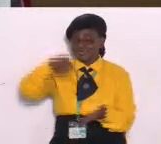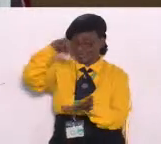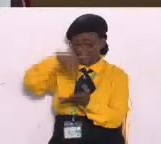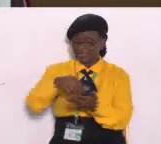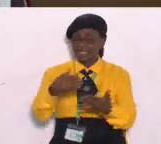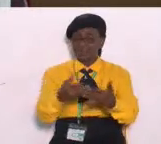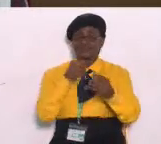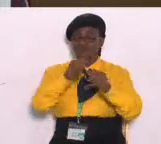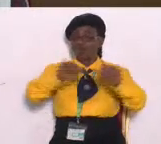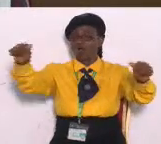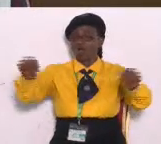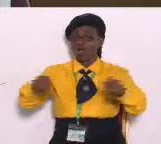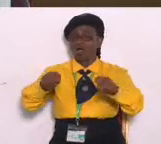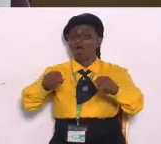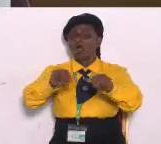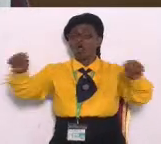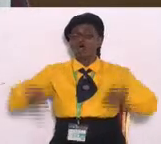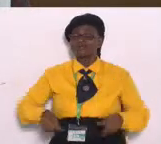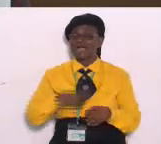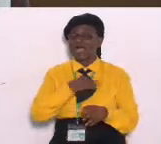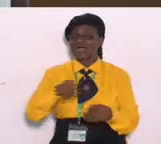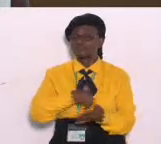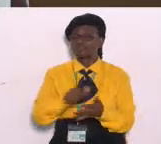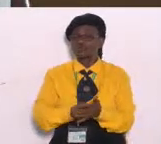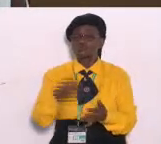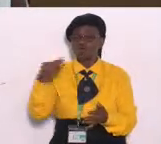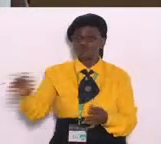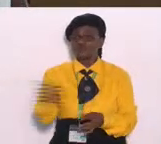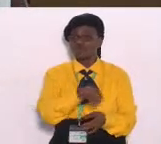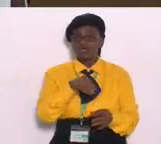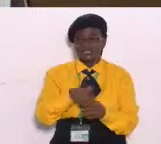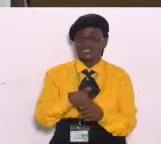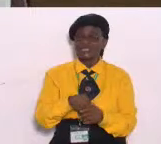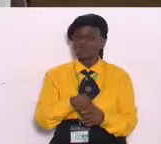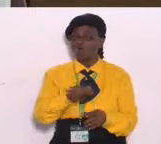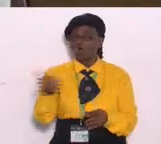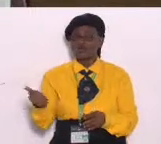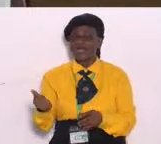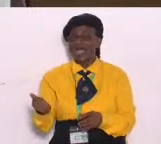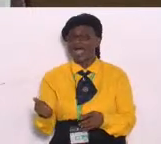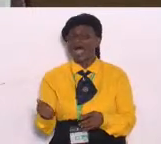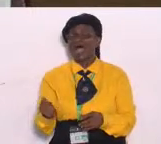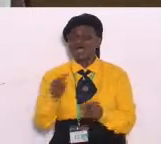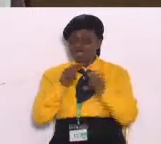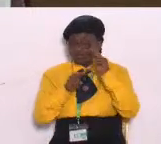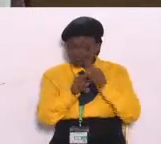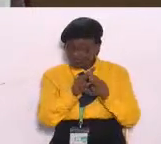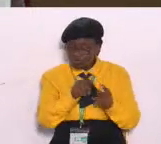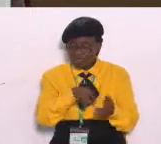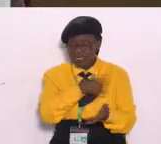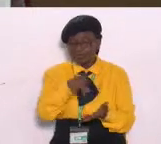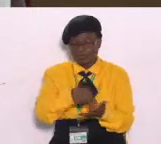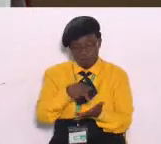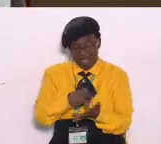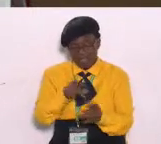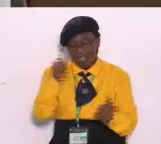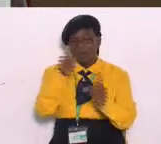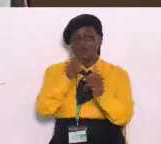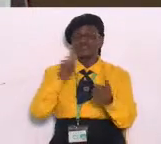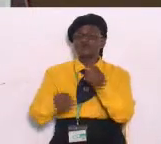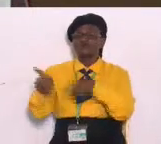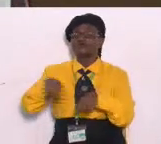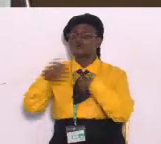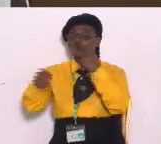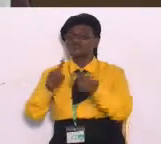altar. And those of you are in other viewing stations, go to the altar there as a